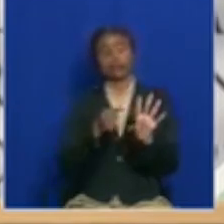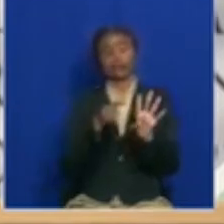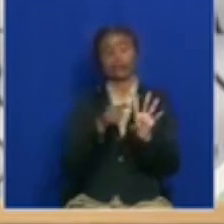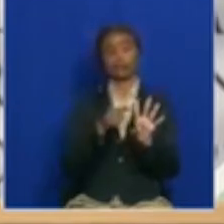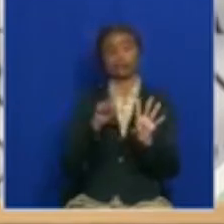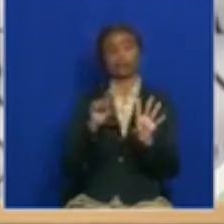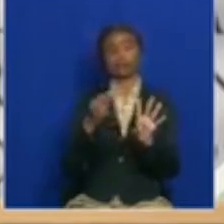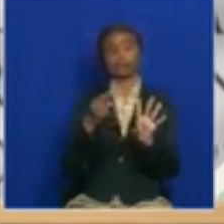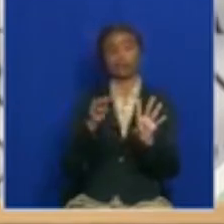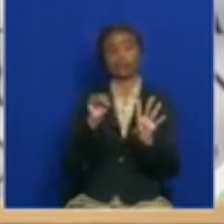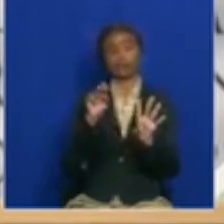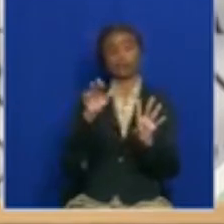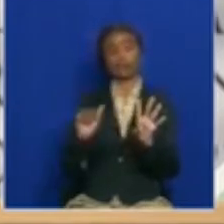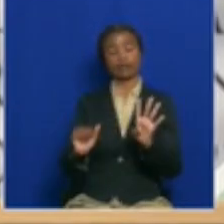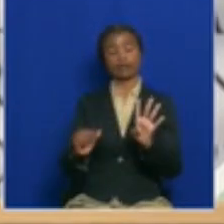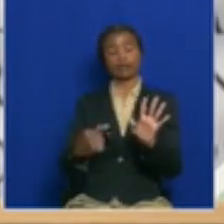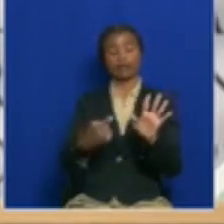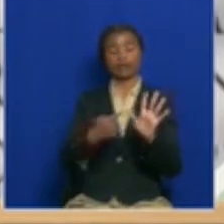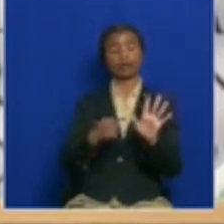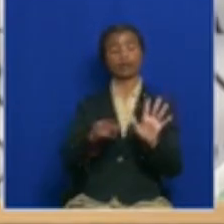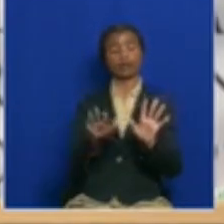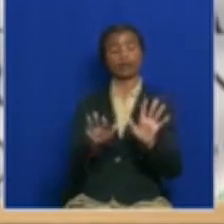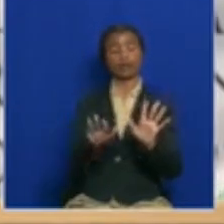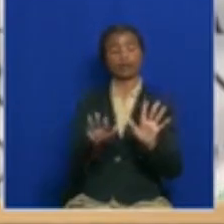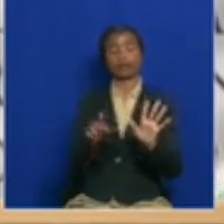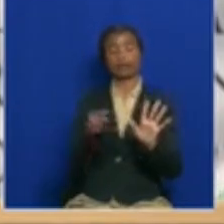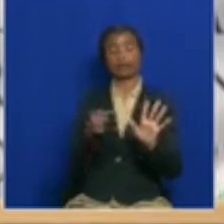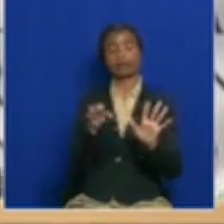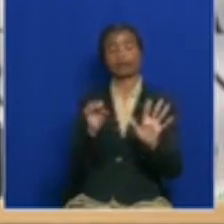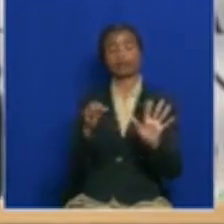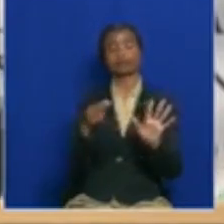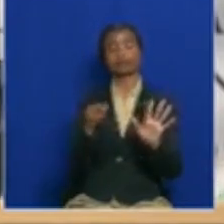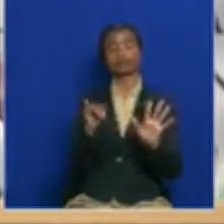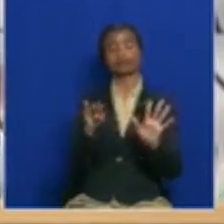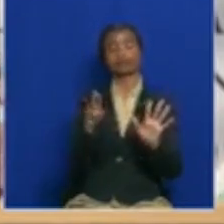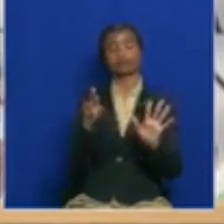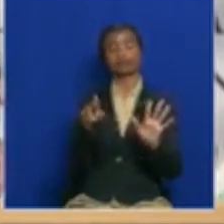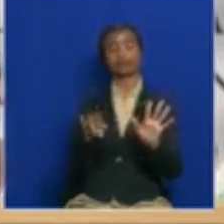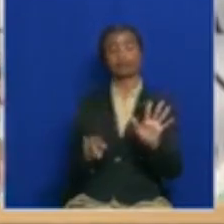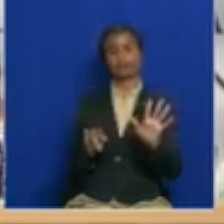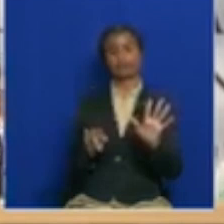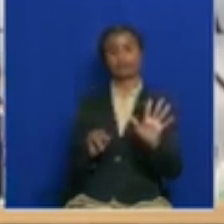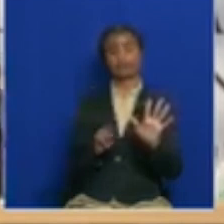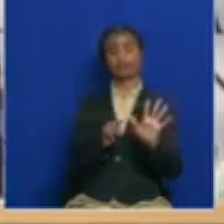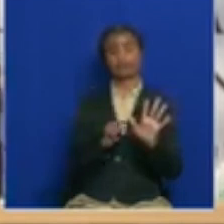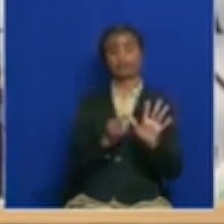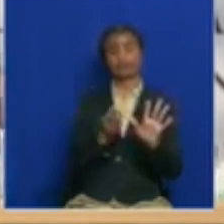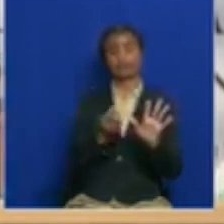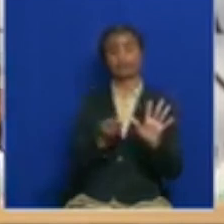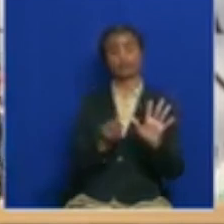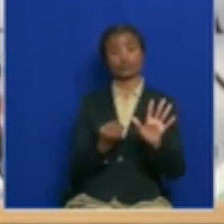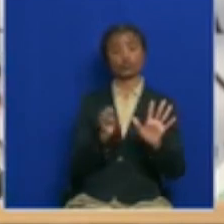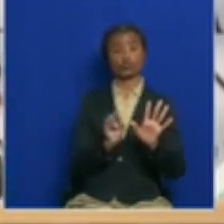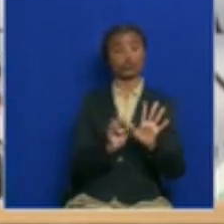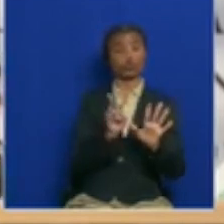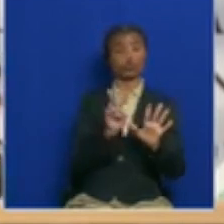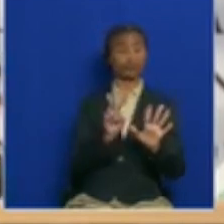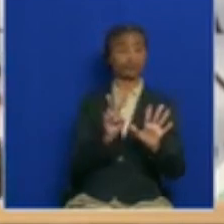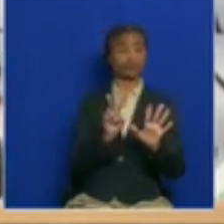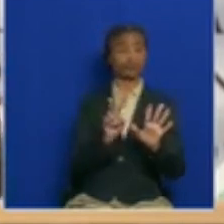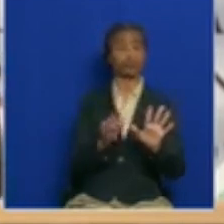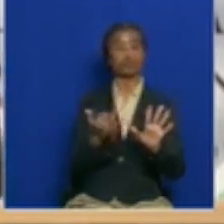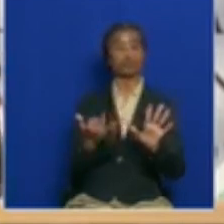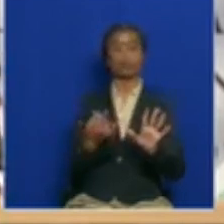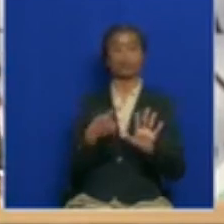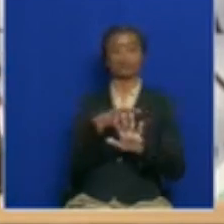General Shibiri, under 12. So my question was, besides the fact that I hear you will not deal